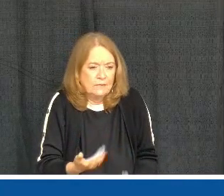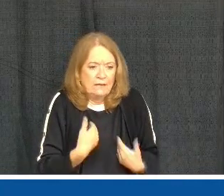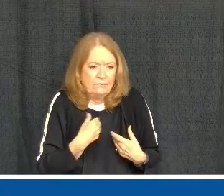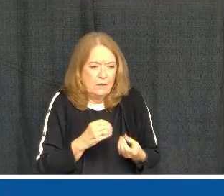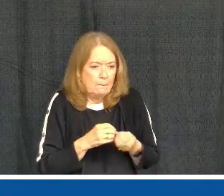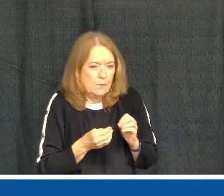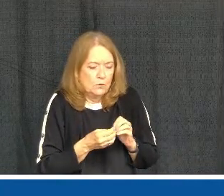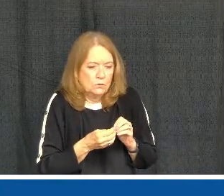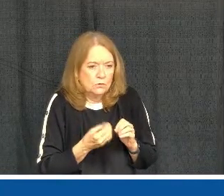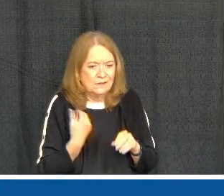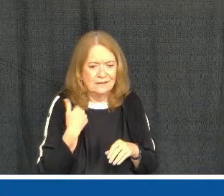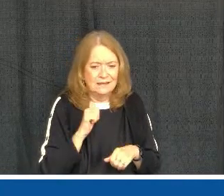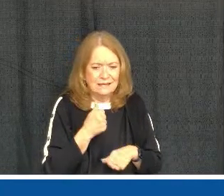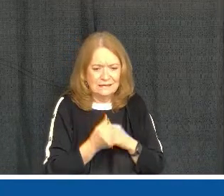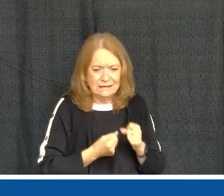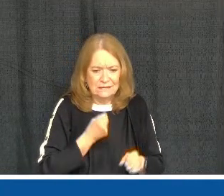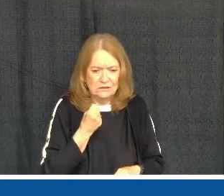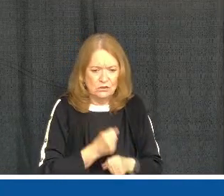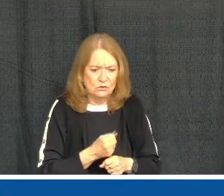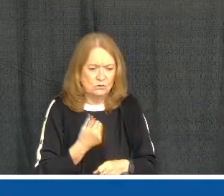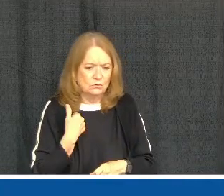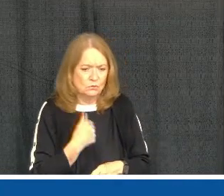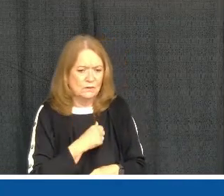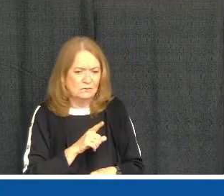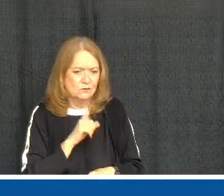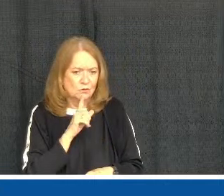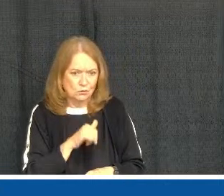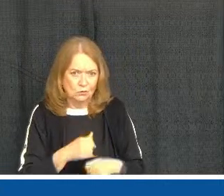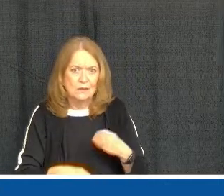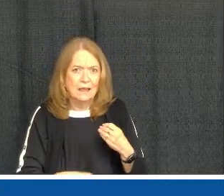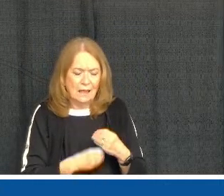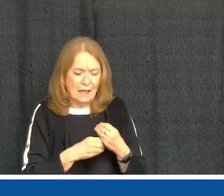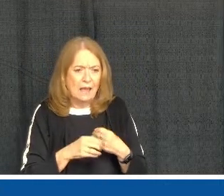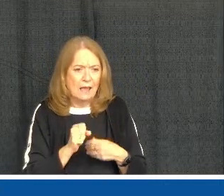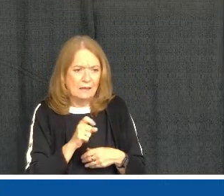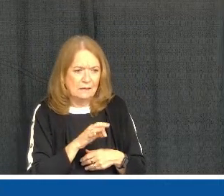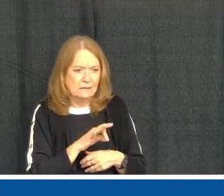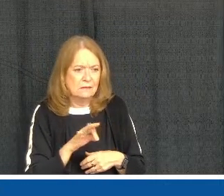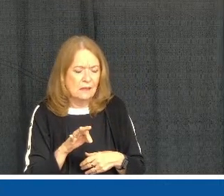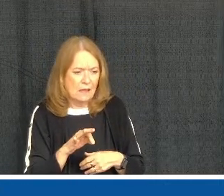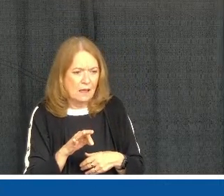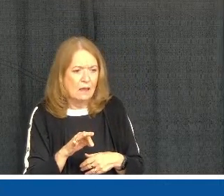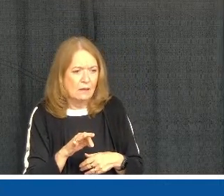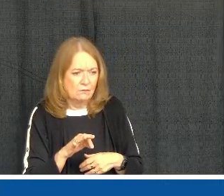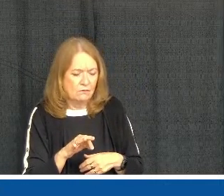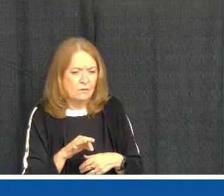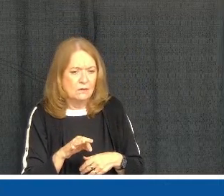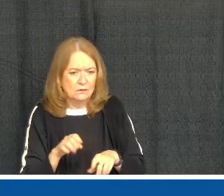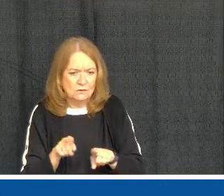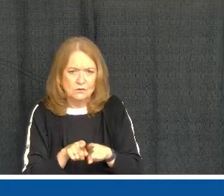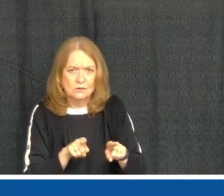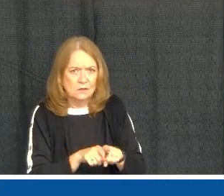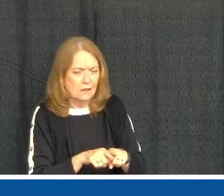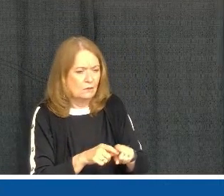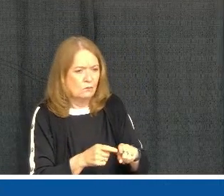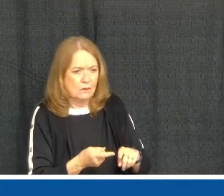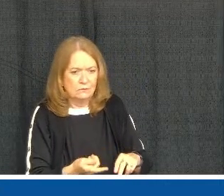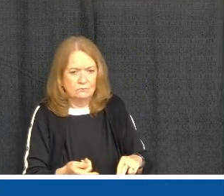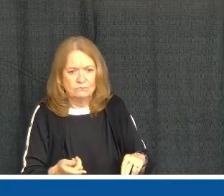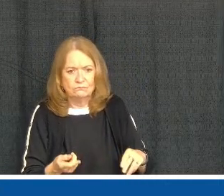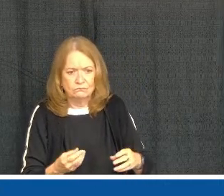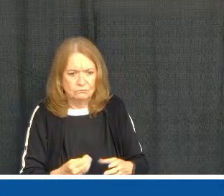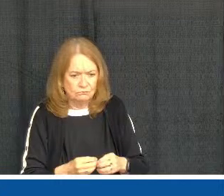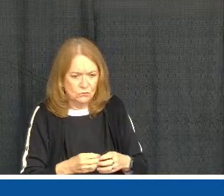numbers. In the last 10 years, we certainly haven't added staff to the same plane that we've grown on as far as our